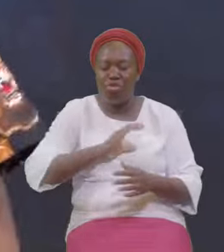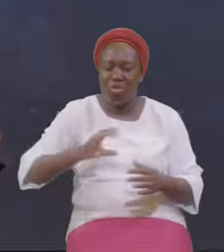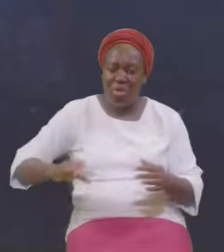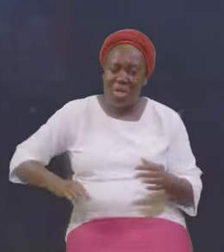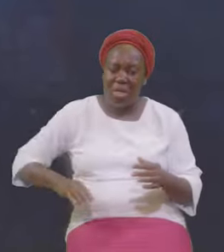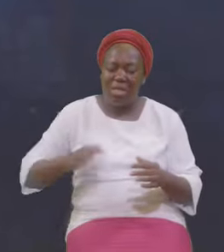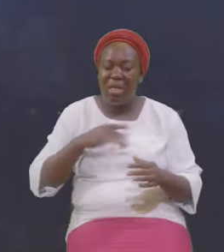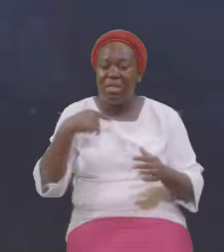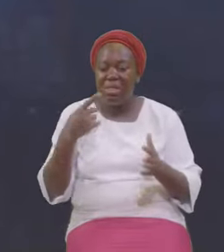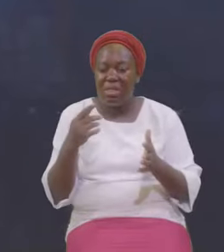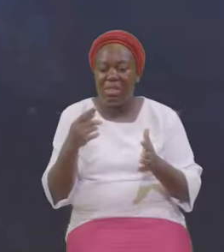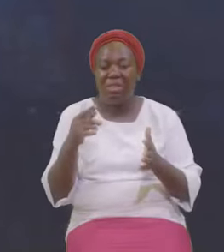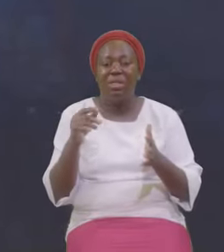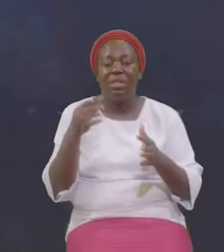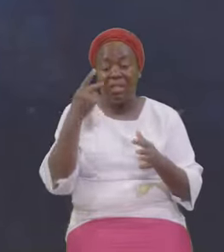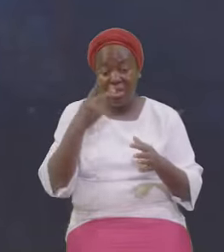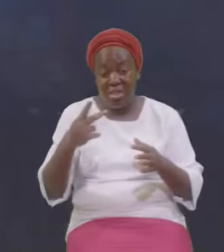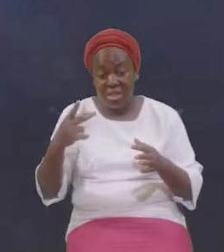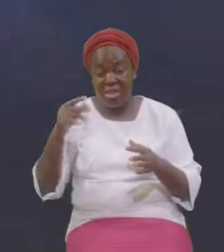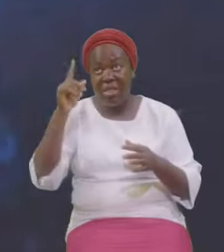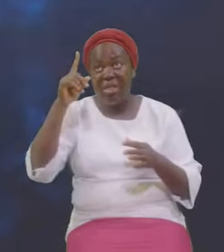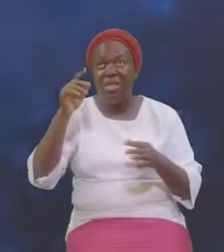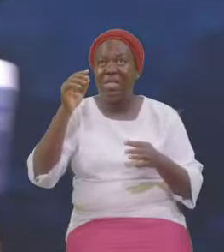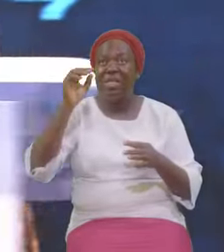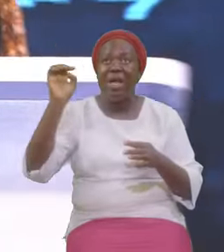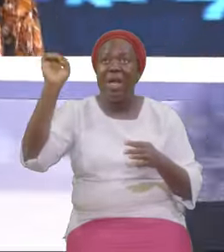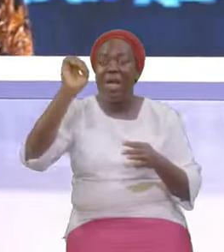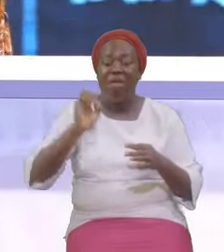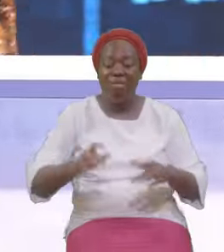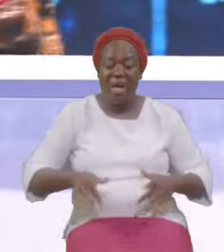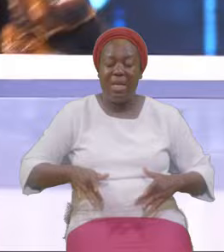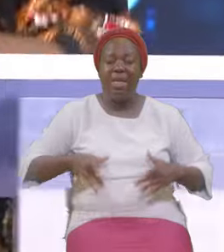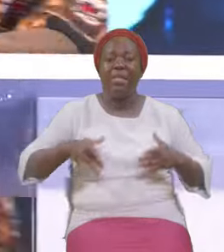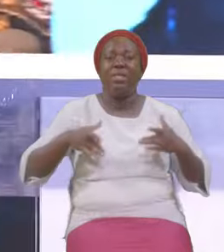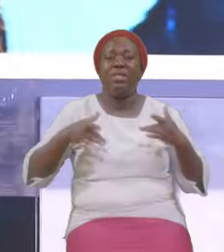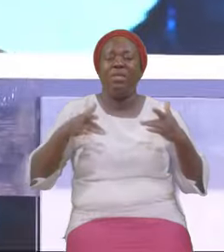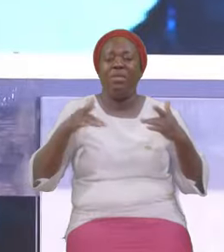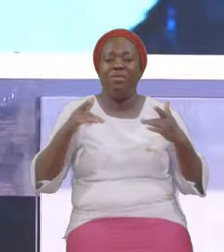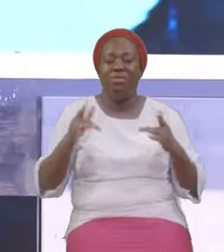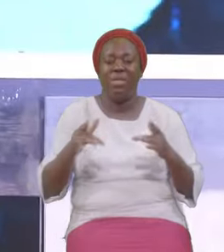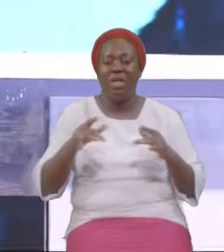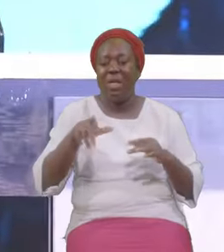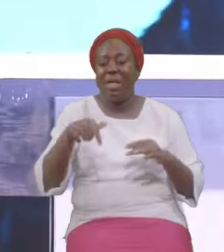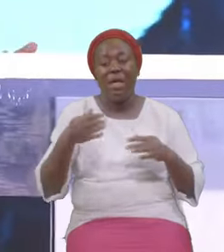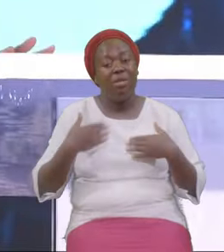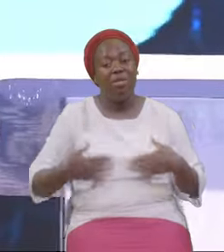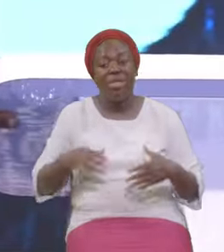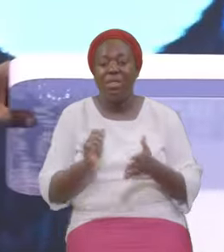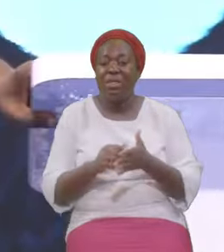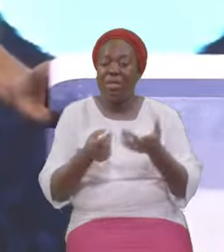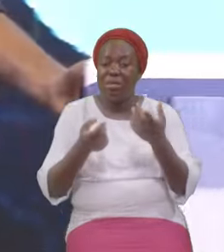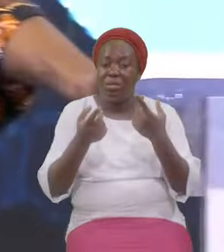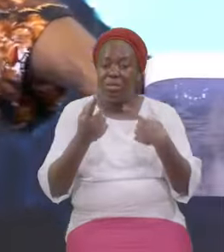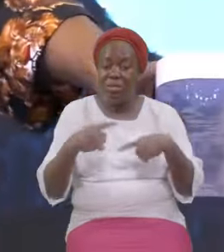he ever leaveth. He ever leaveth. Anybody that tries to help you,